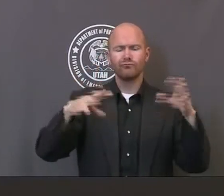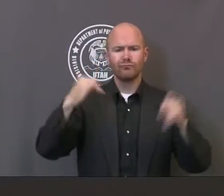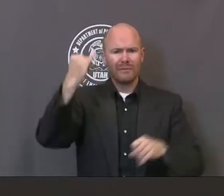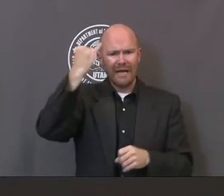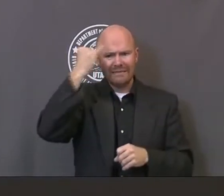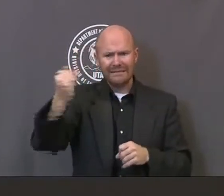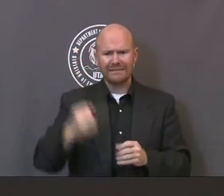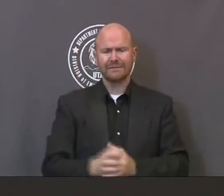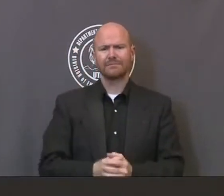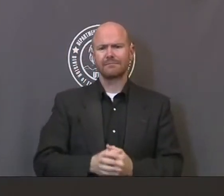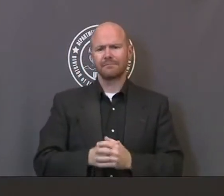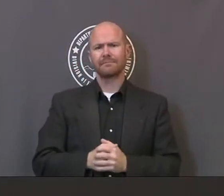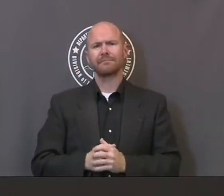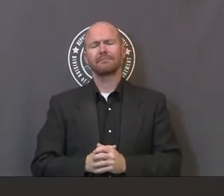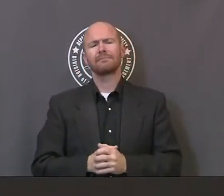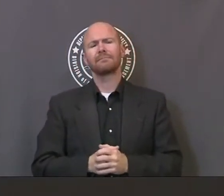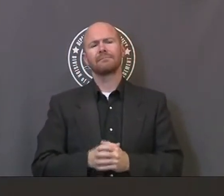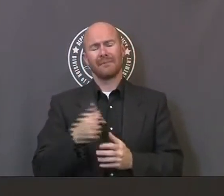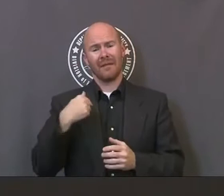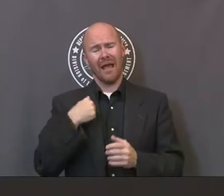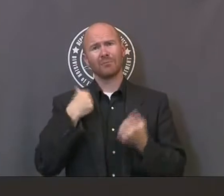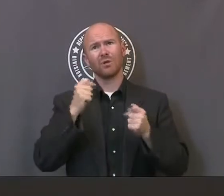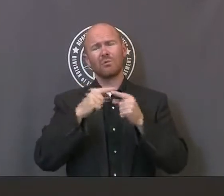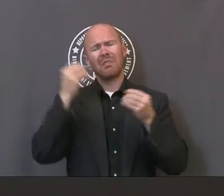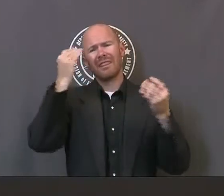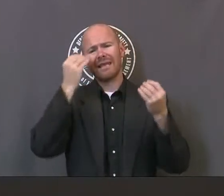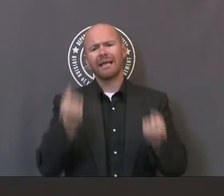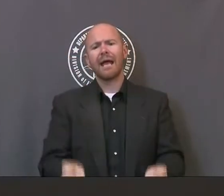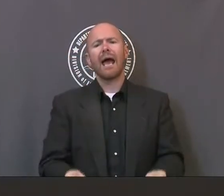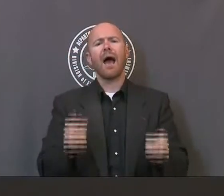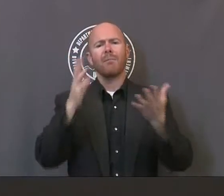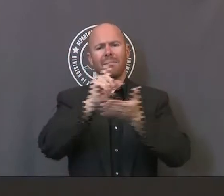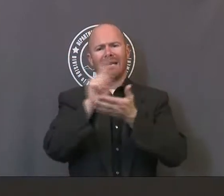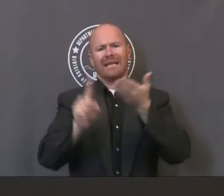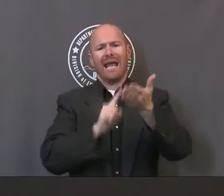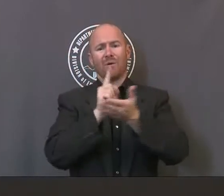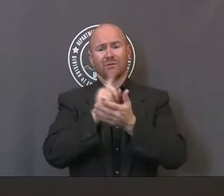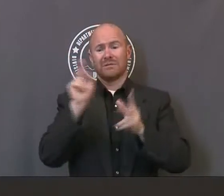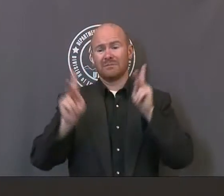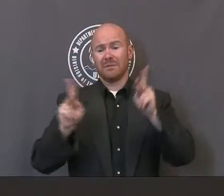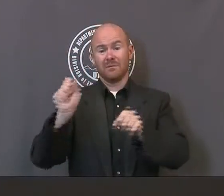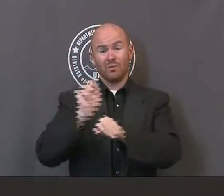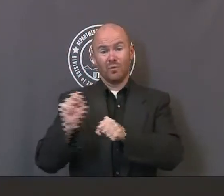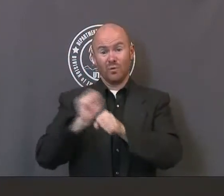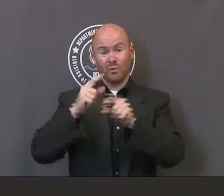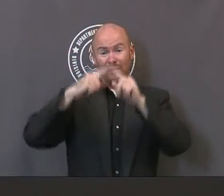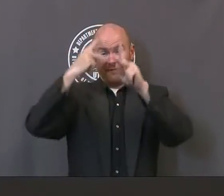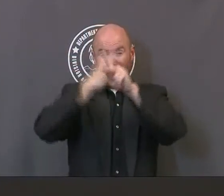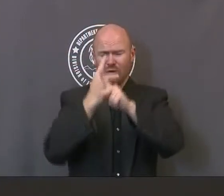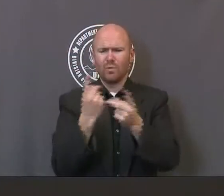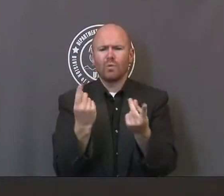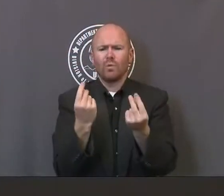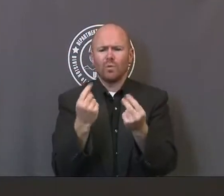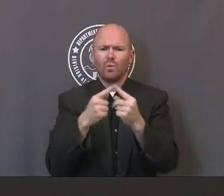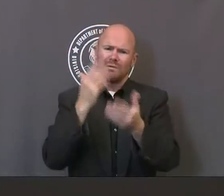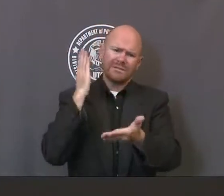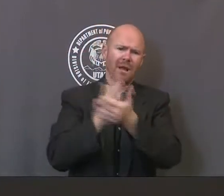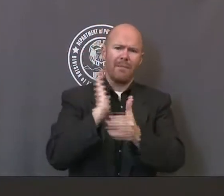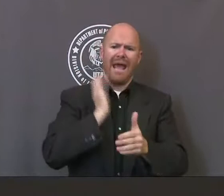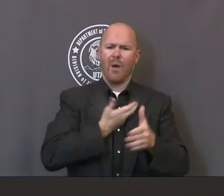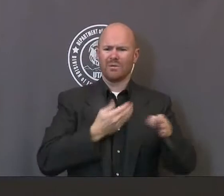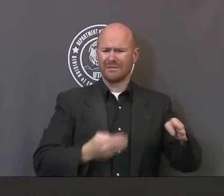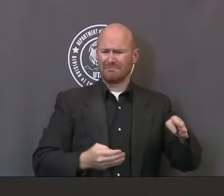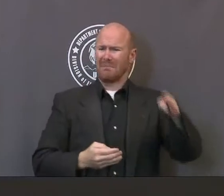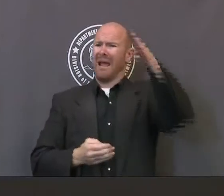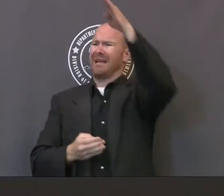through how many hours have been placed by so many people to figure out what to do to curb this